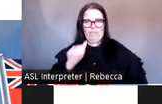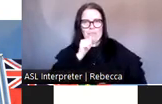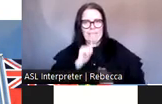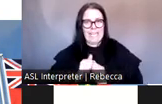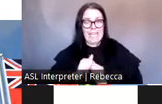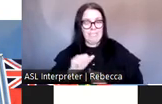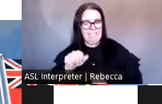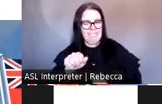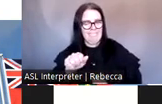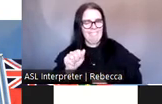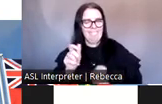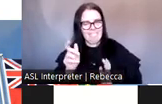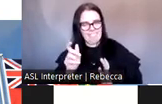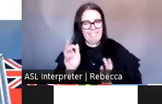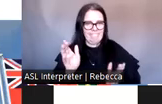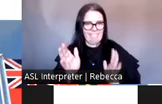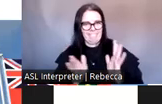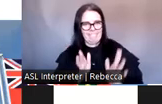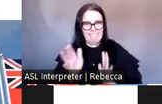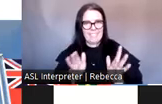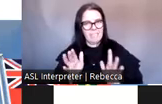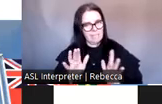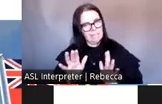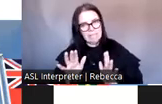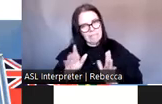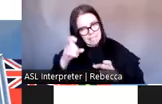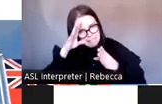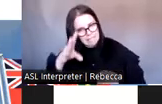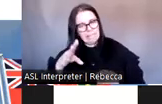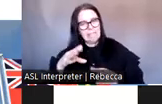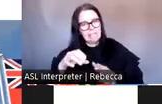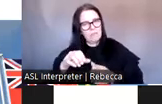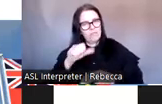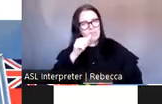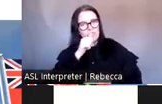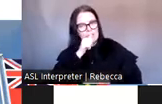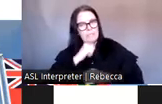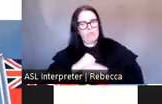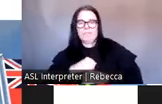don't think the attention to privacy can be overstated when it comes to tracking anything that we do.